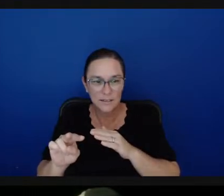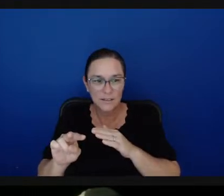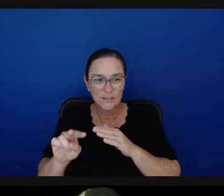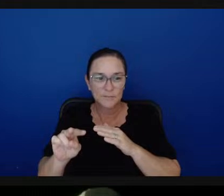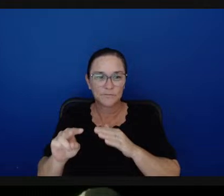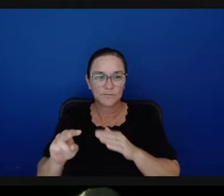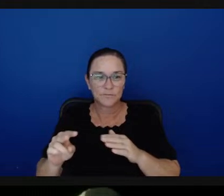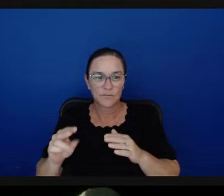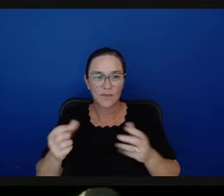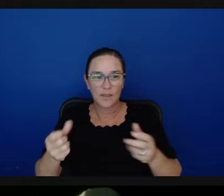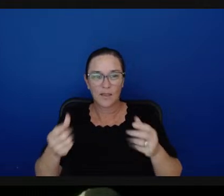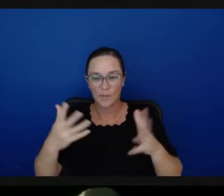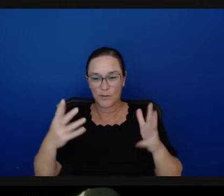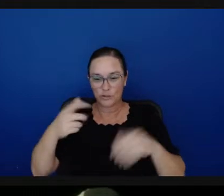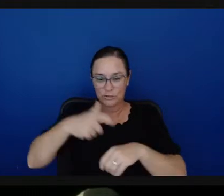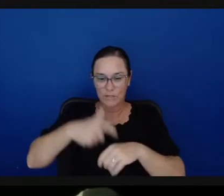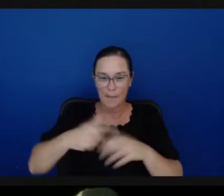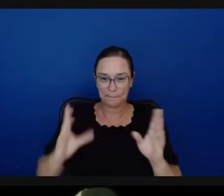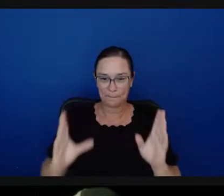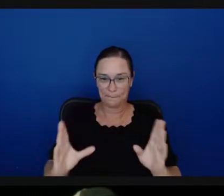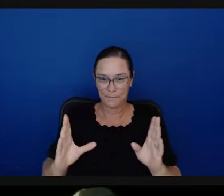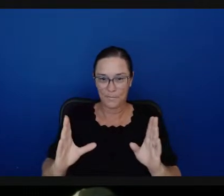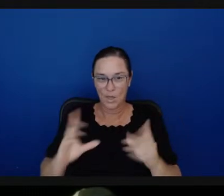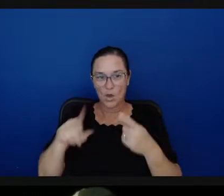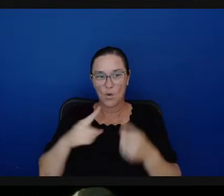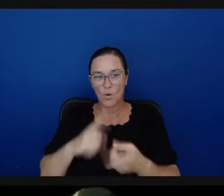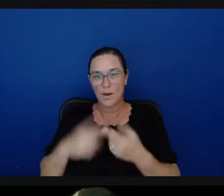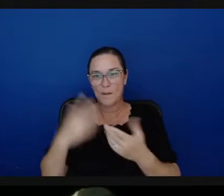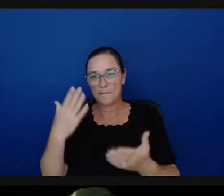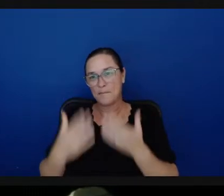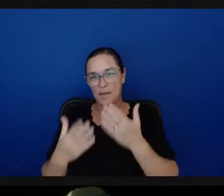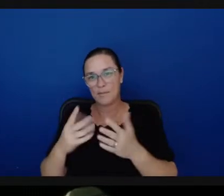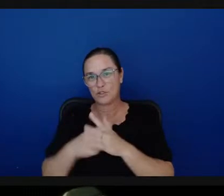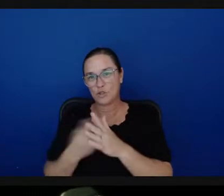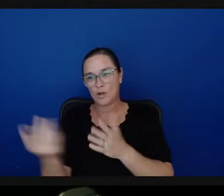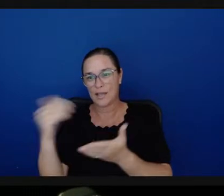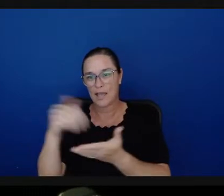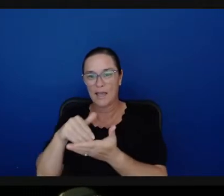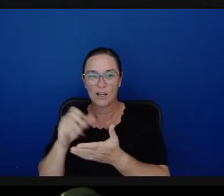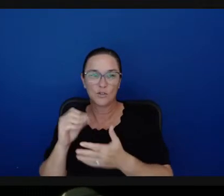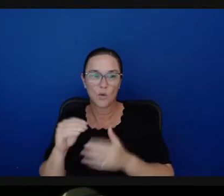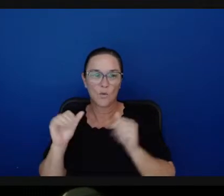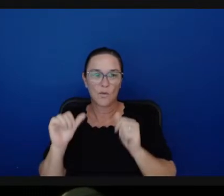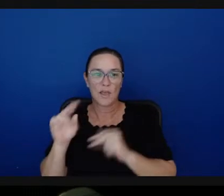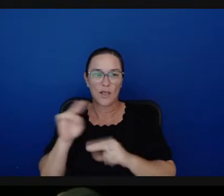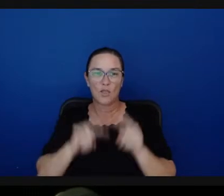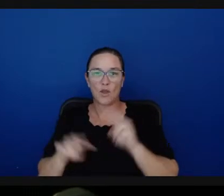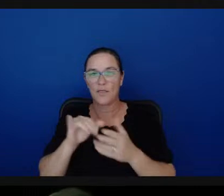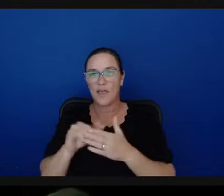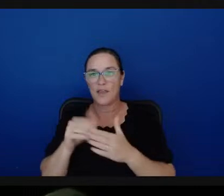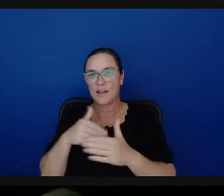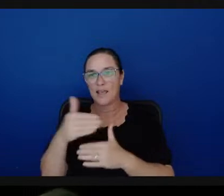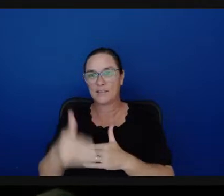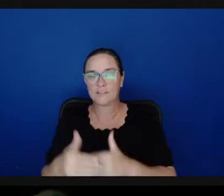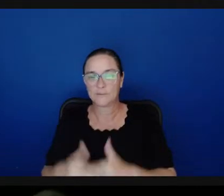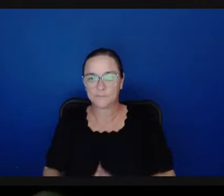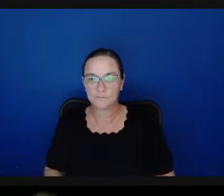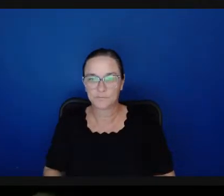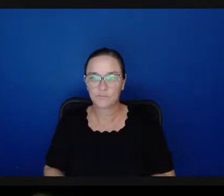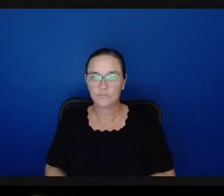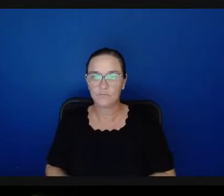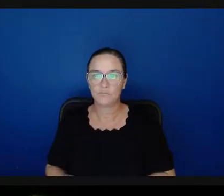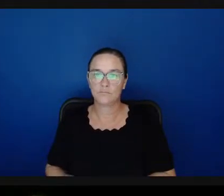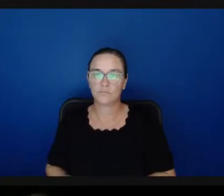of time where the eruption is most probably going to restart. So we can look at that a little bit next here. Let's turn to our monitoring